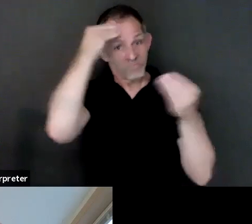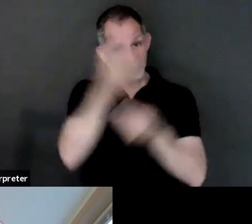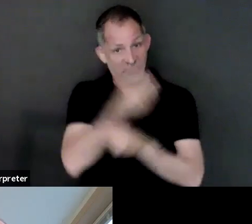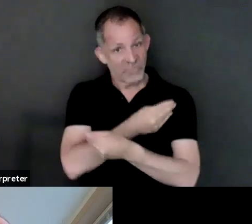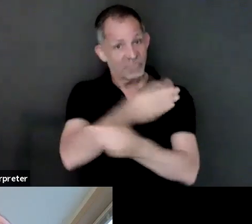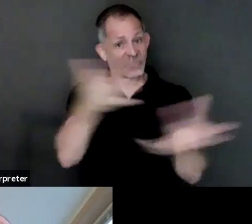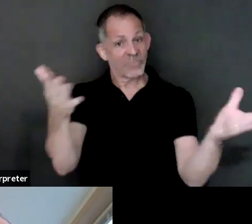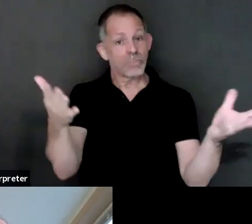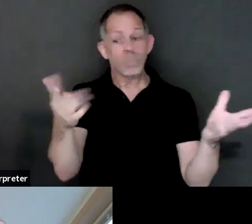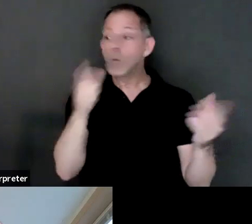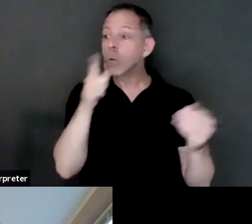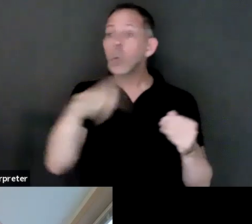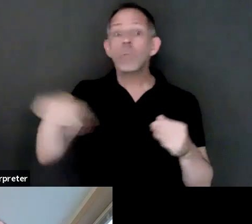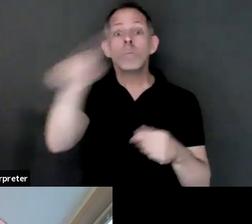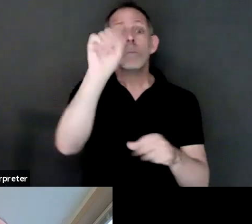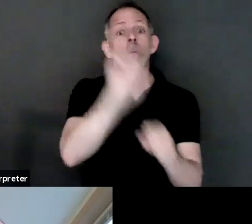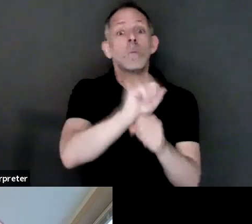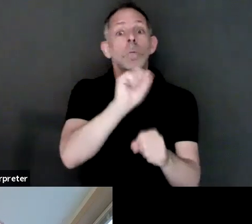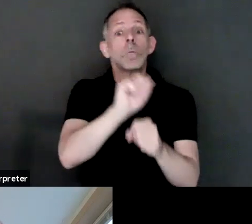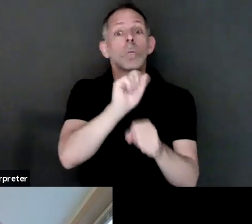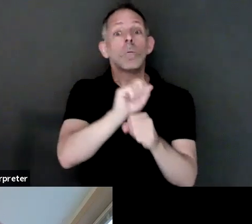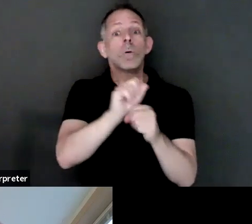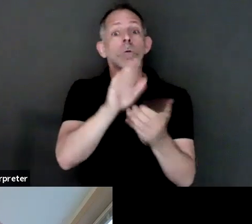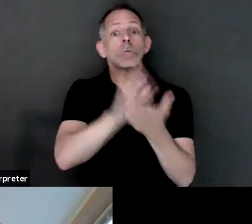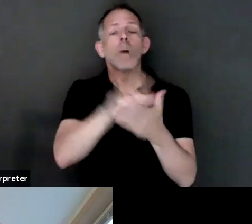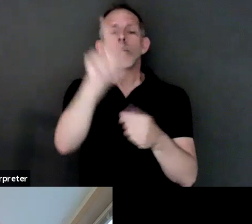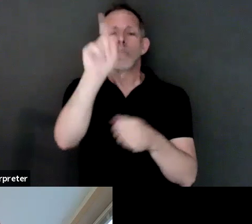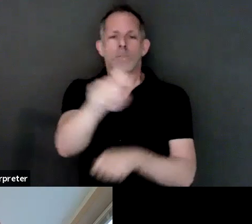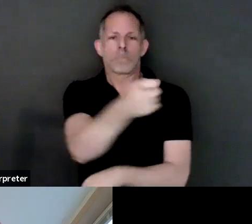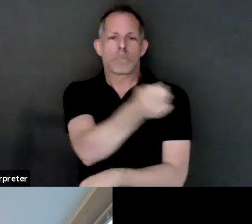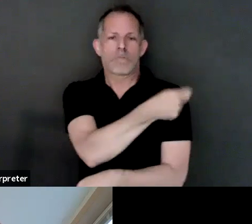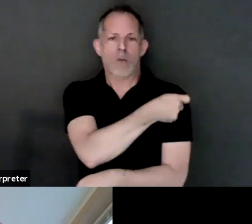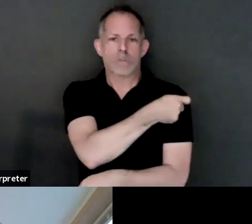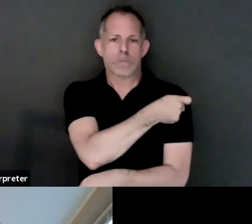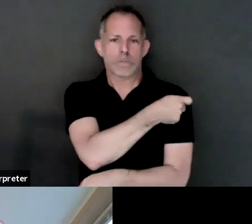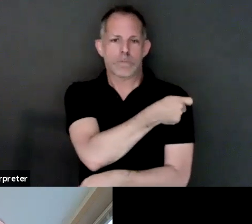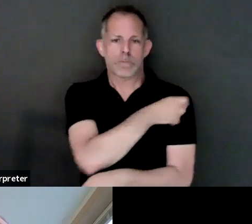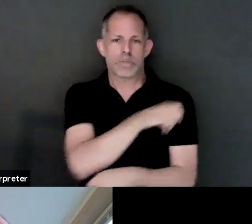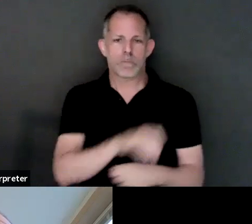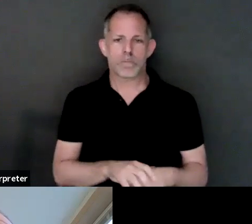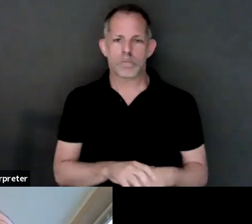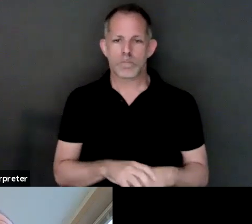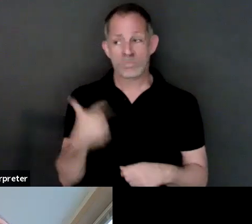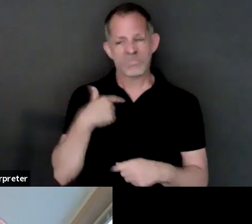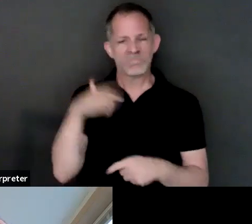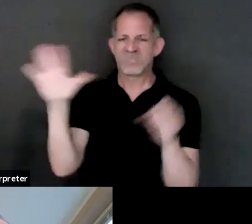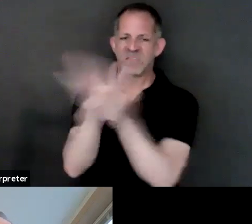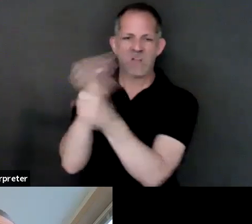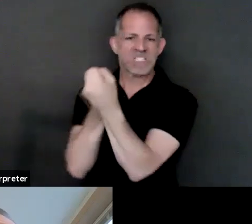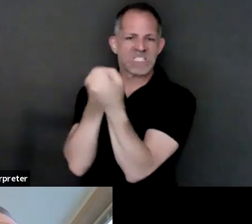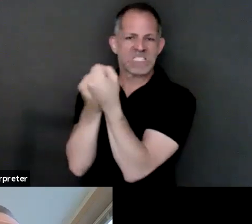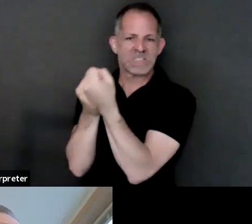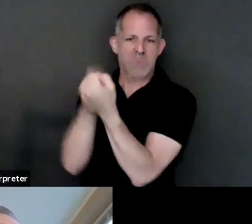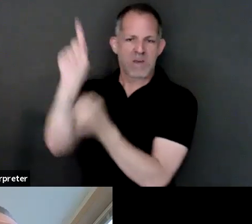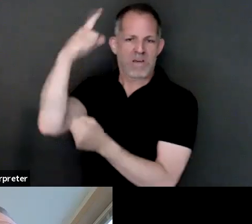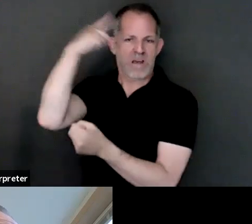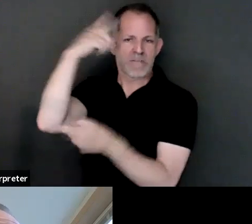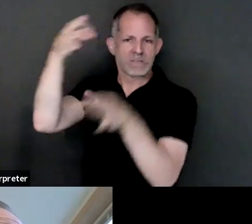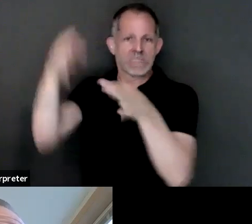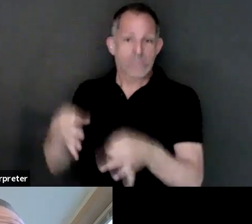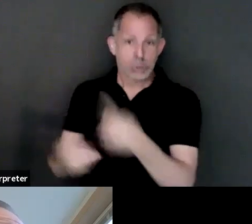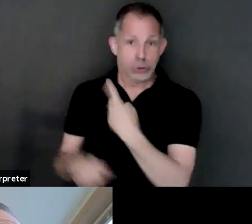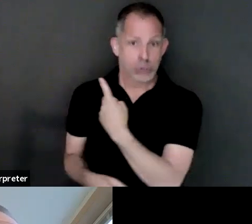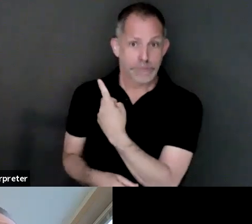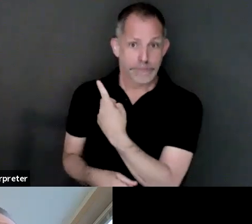Well, I'm fully supportive of everyone that's eligible to be vaccinated, getting vaccinated. The means for